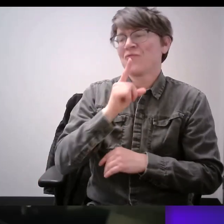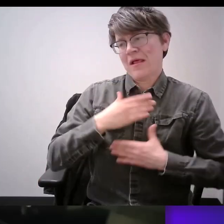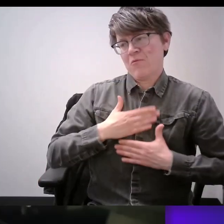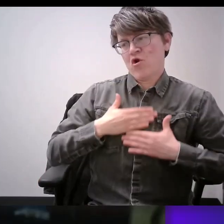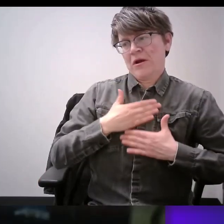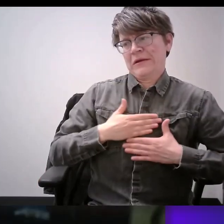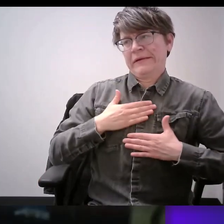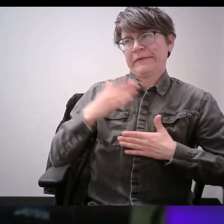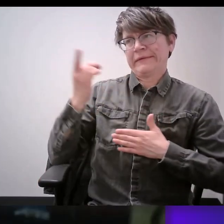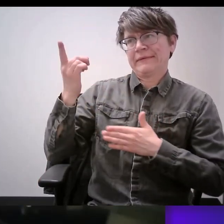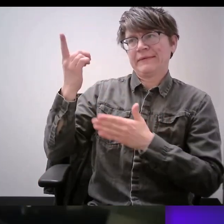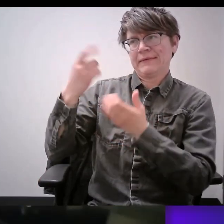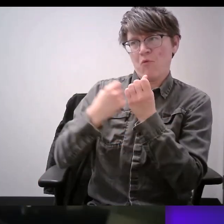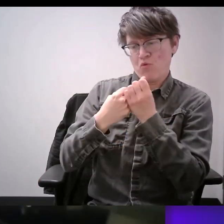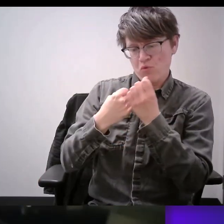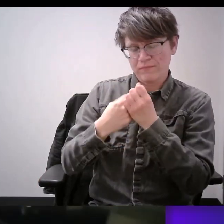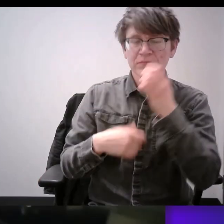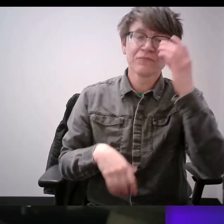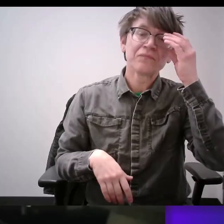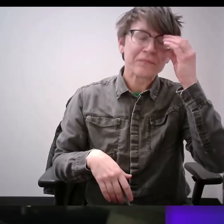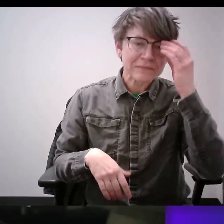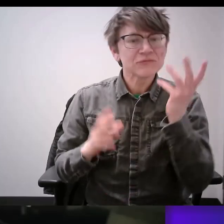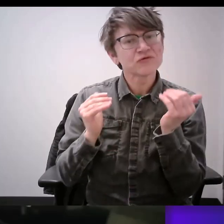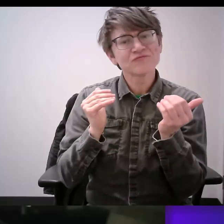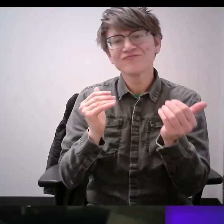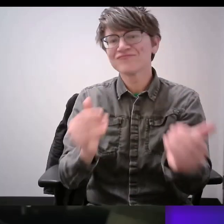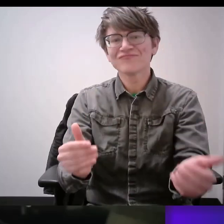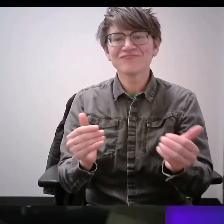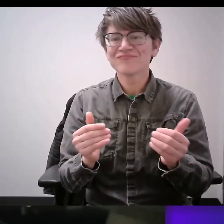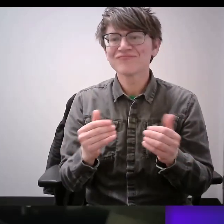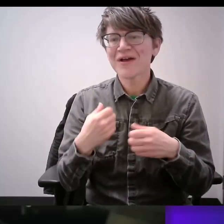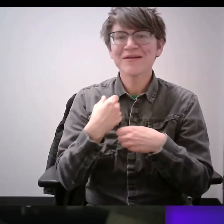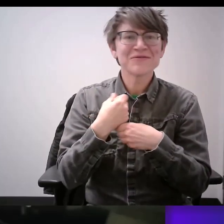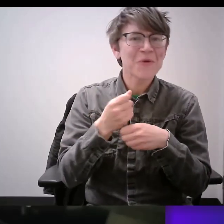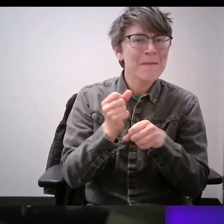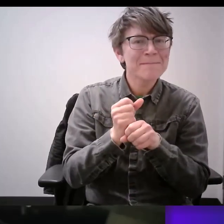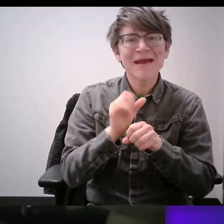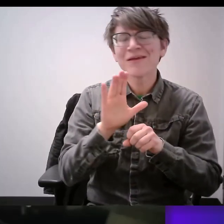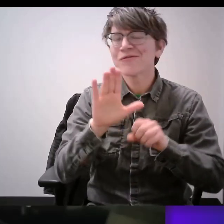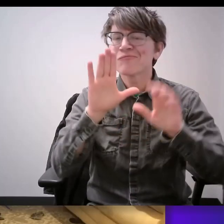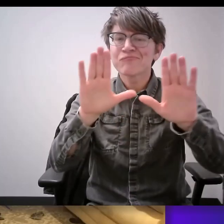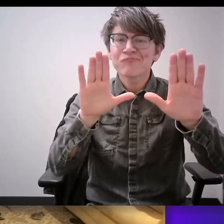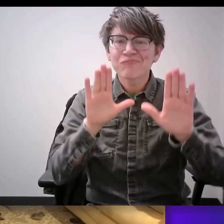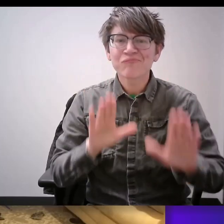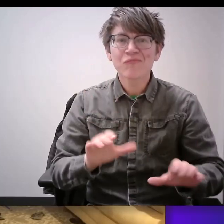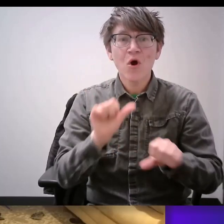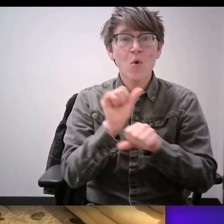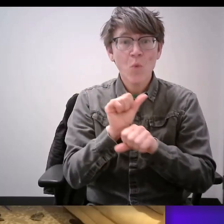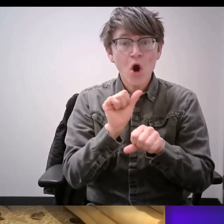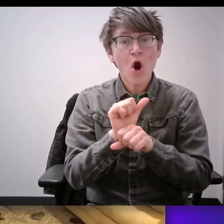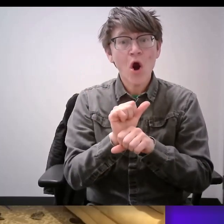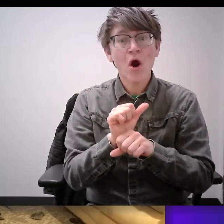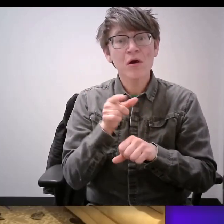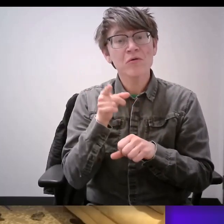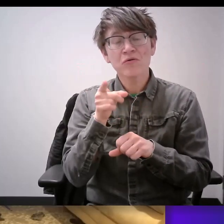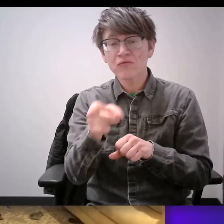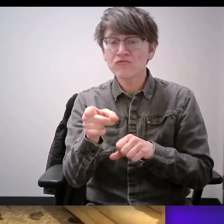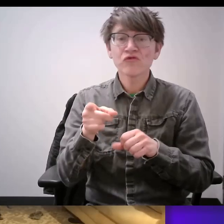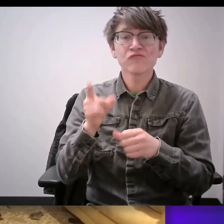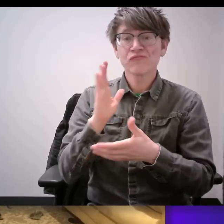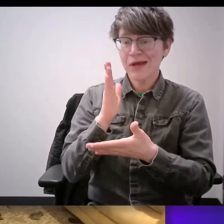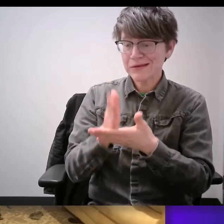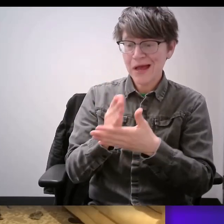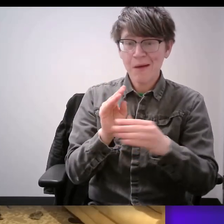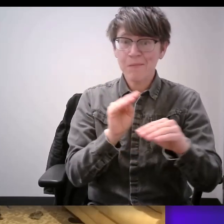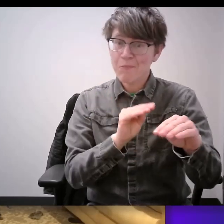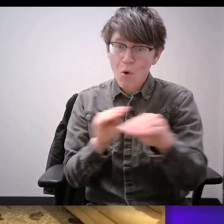appreciate it. All right, that's it. So go forth, make amazing work. If you do stop motion for one of your videos or just as a project,